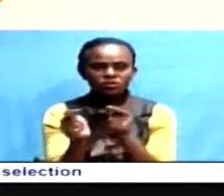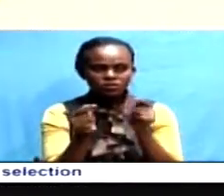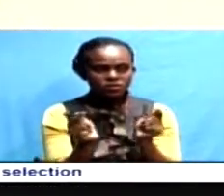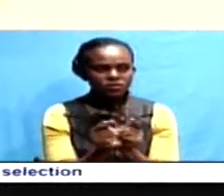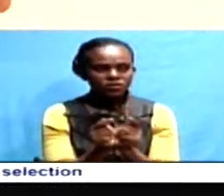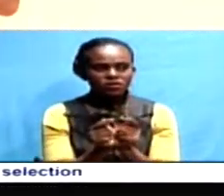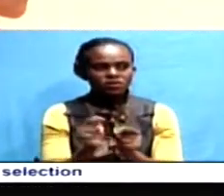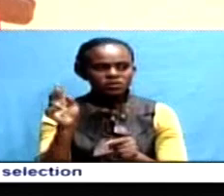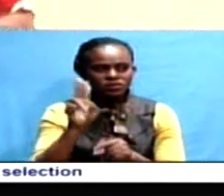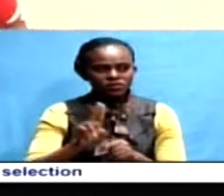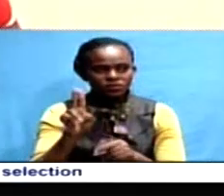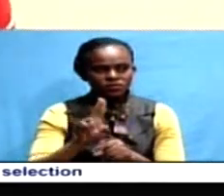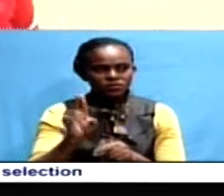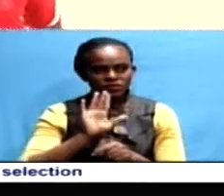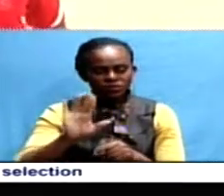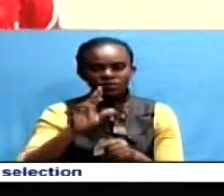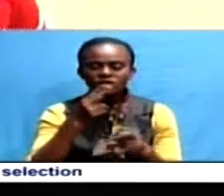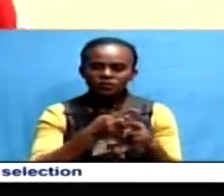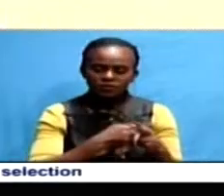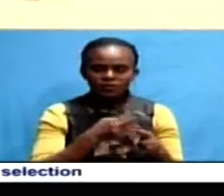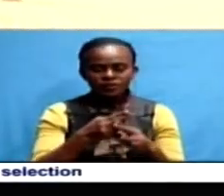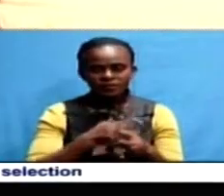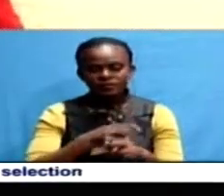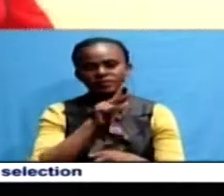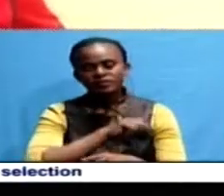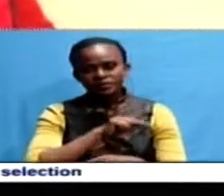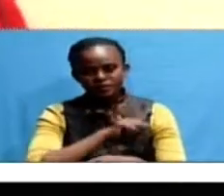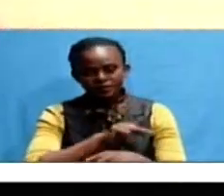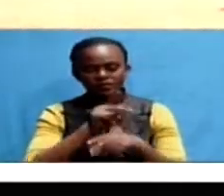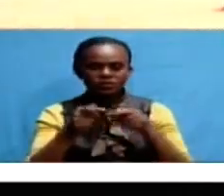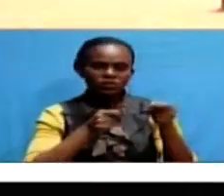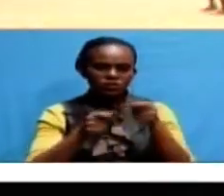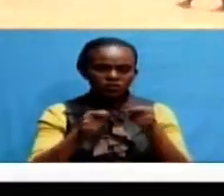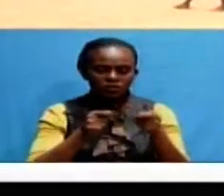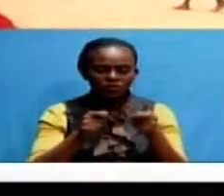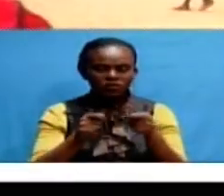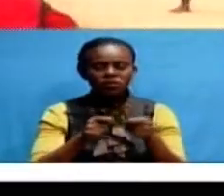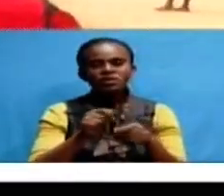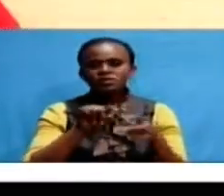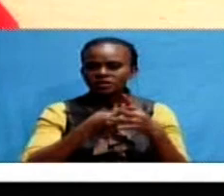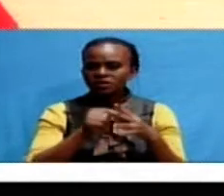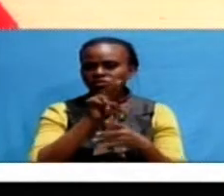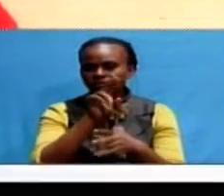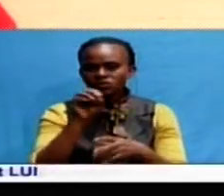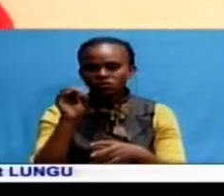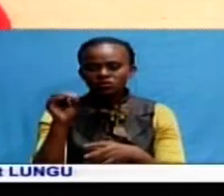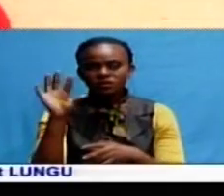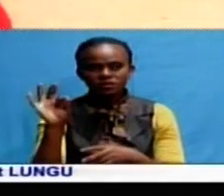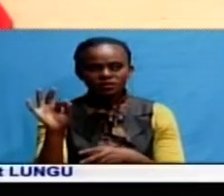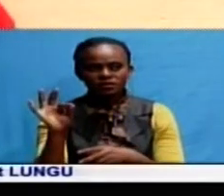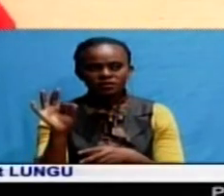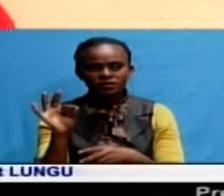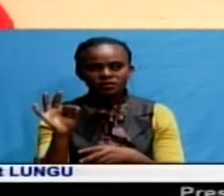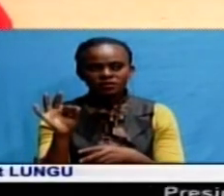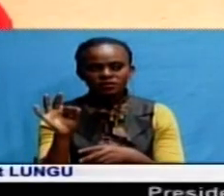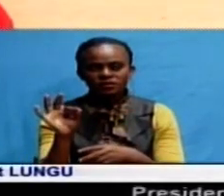been using resources from her monthly salary to run the Blue Bullets Football Academy since 2009. Some footballers that